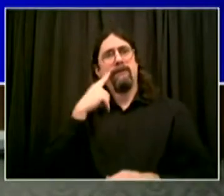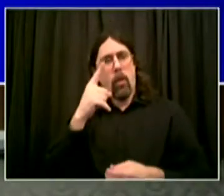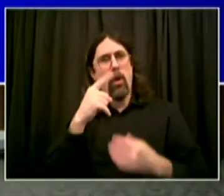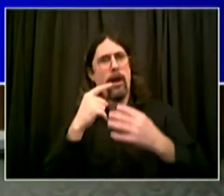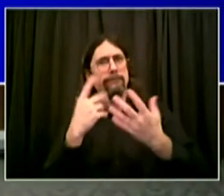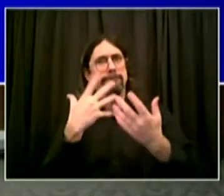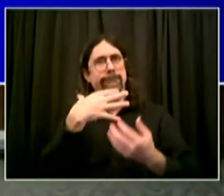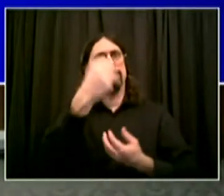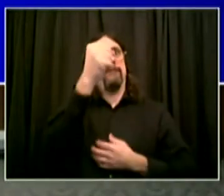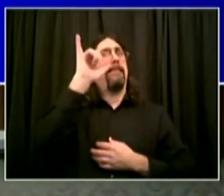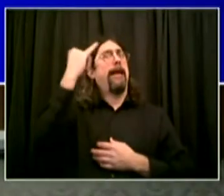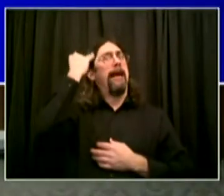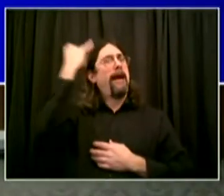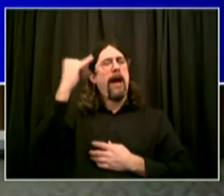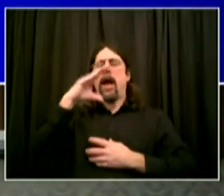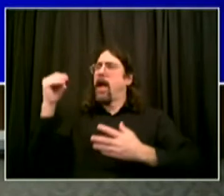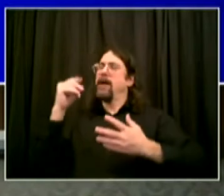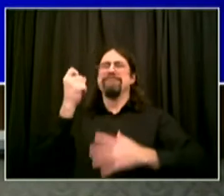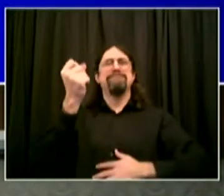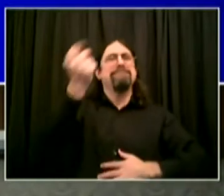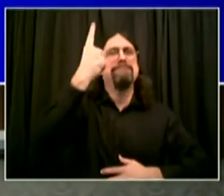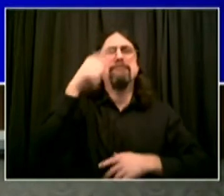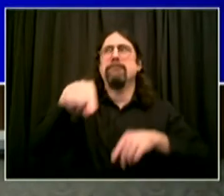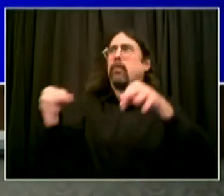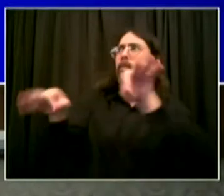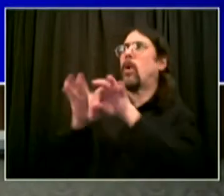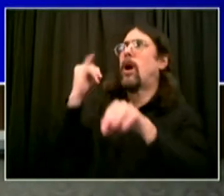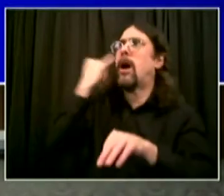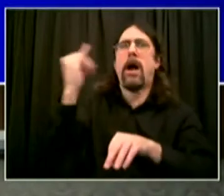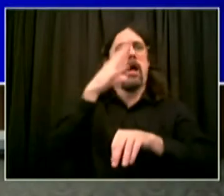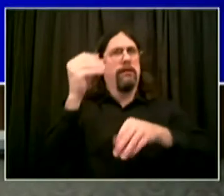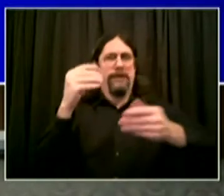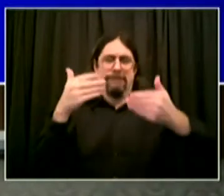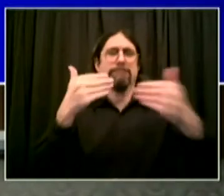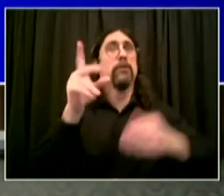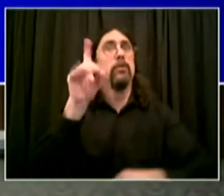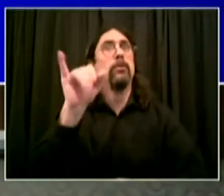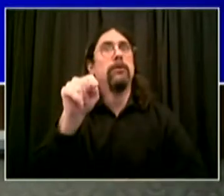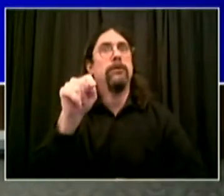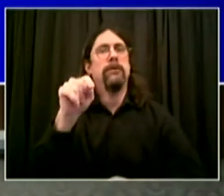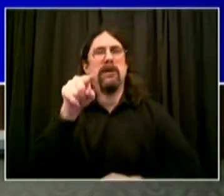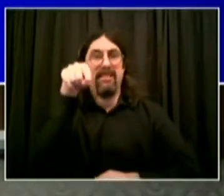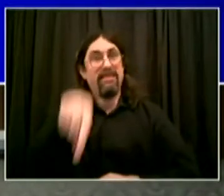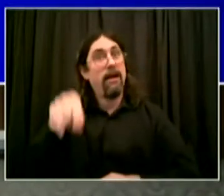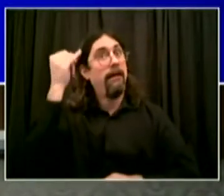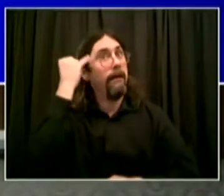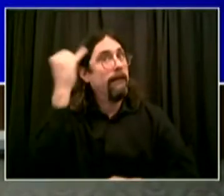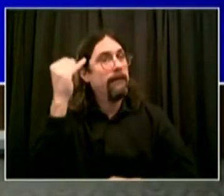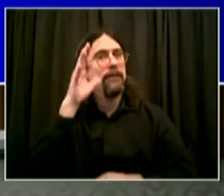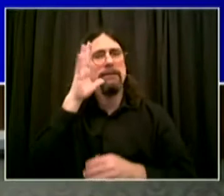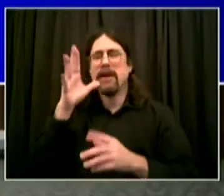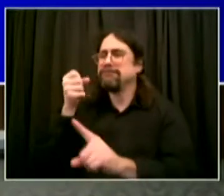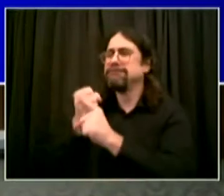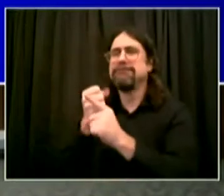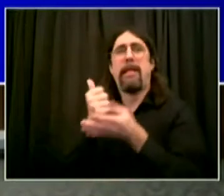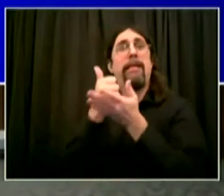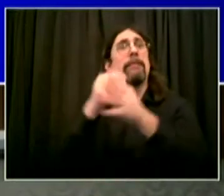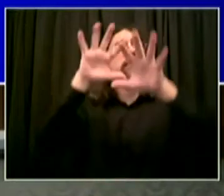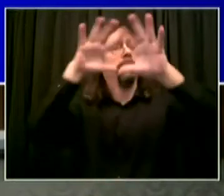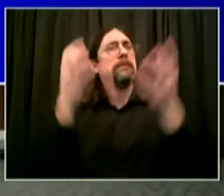important this moment is. And it's a proud moment for me and all New Yorkers. Thank you. Thank you so much, Borough President. And look, again, thank